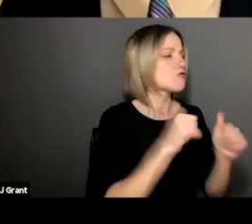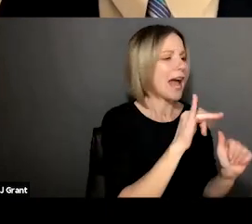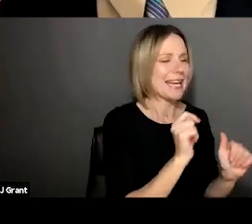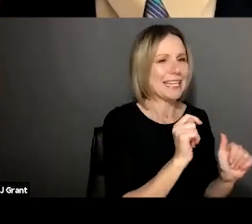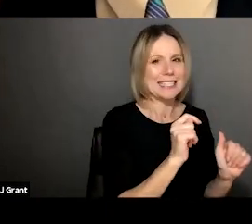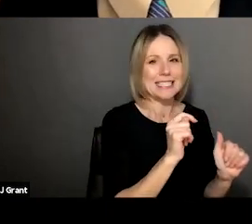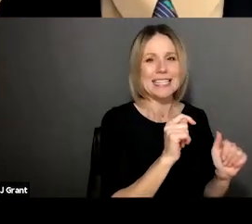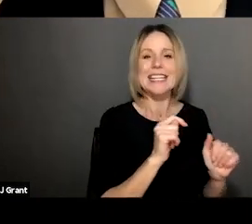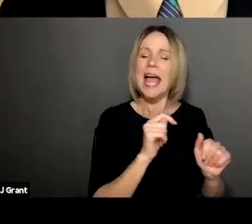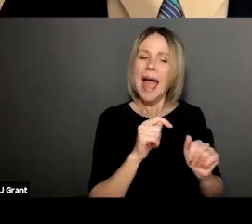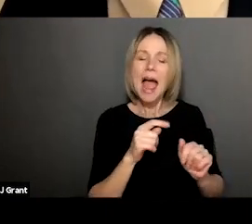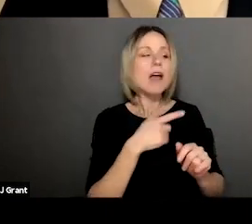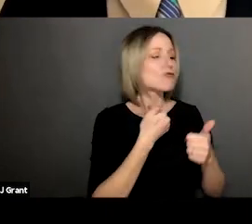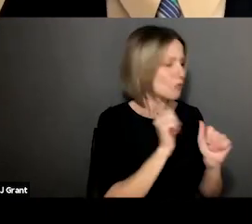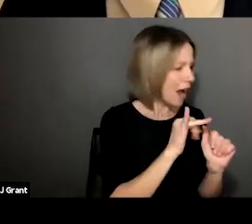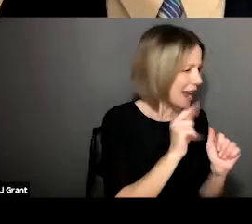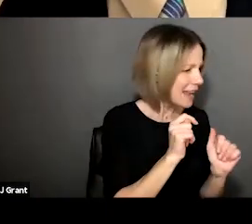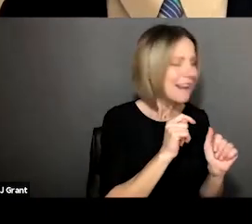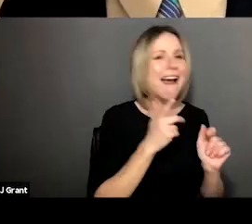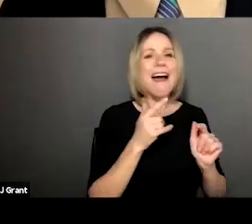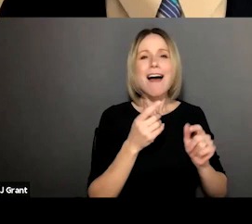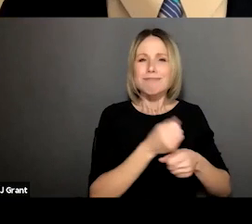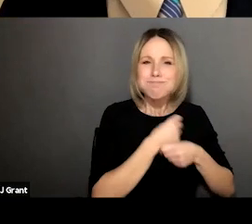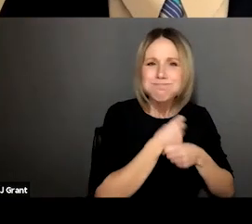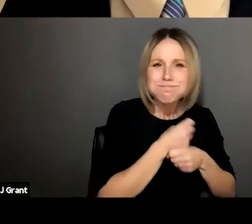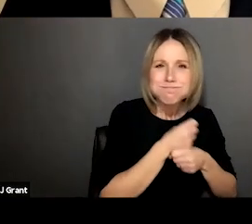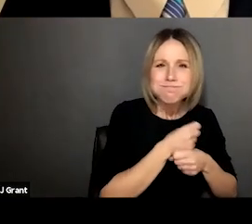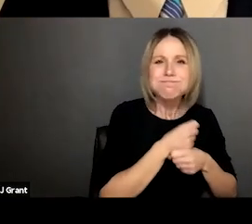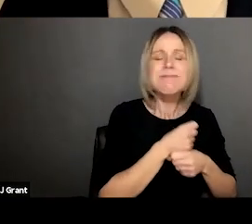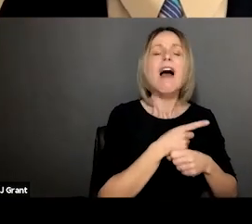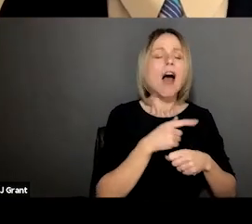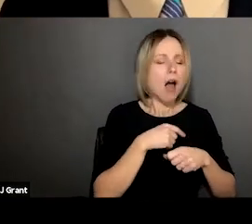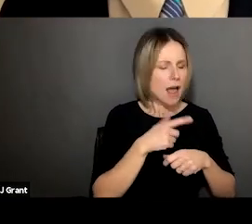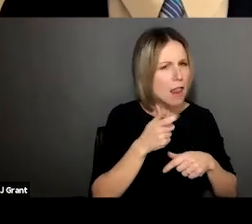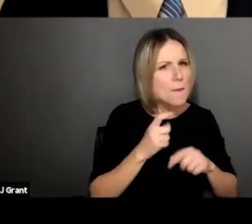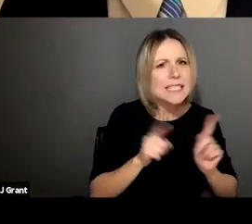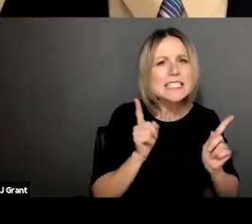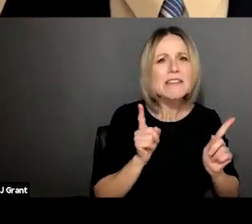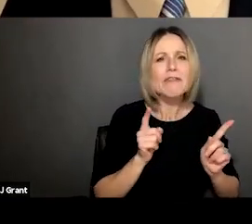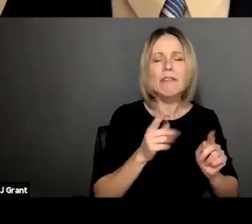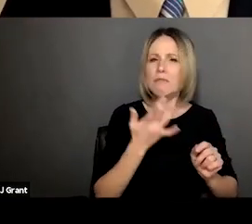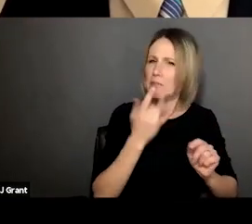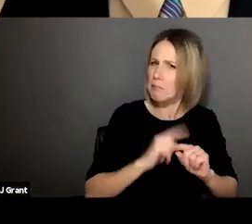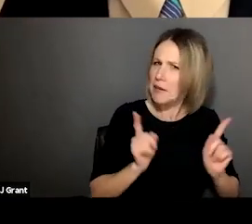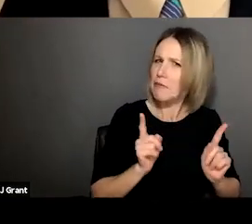all slightly different with their own twists and, you know, amplified flavors of certain sorts and, you know, maybe a little bit tangier here and a little